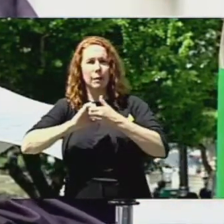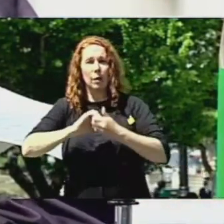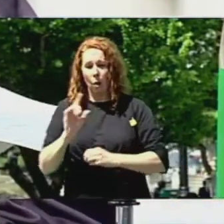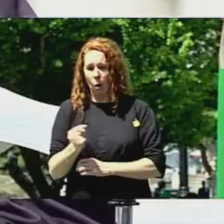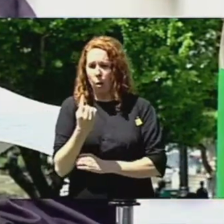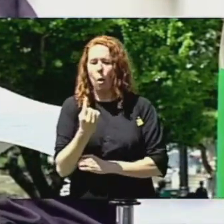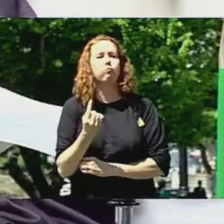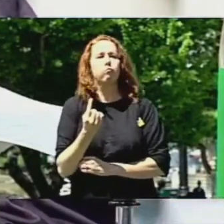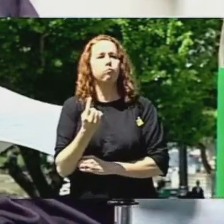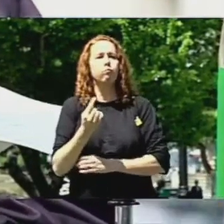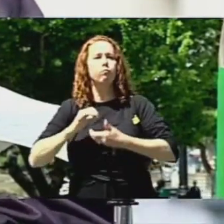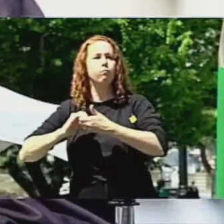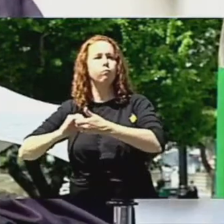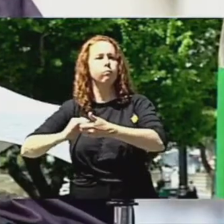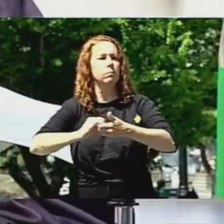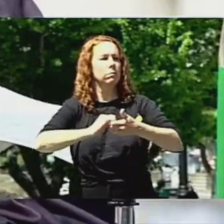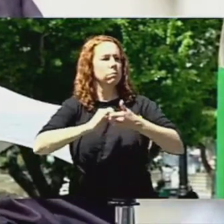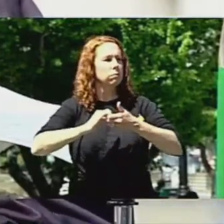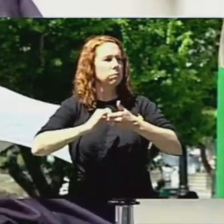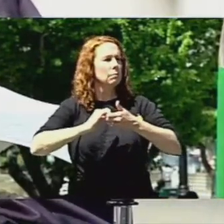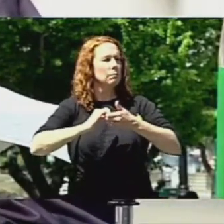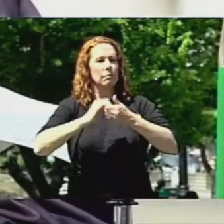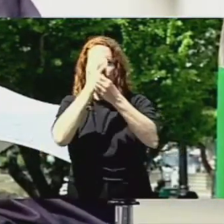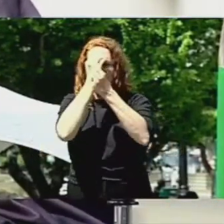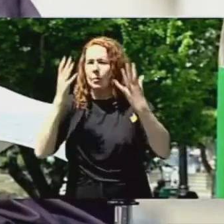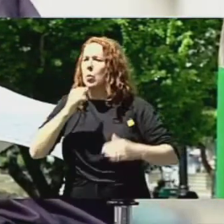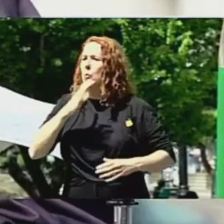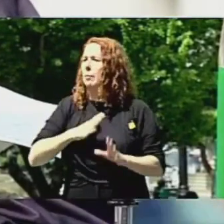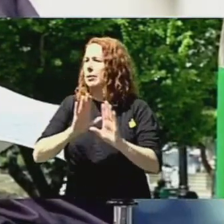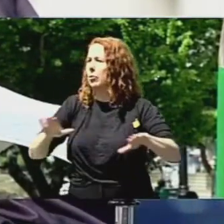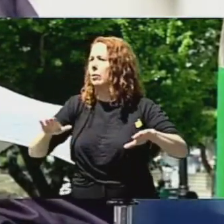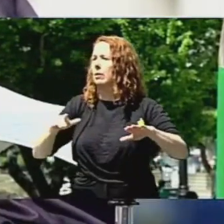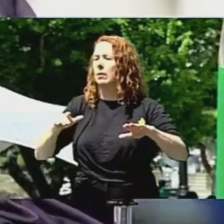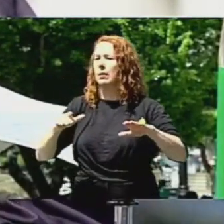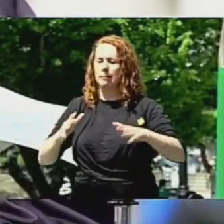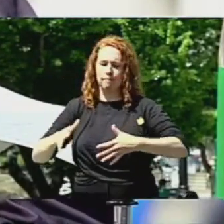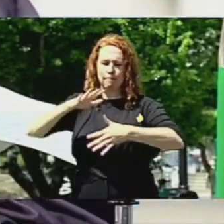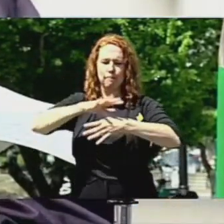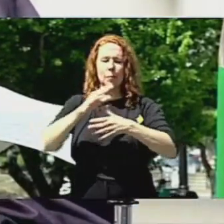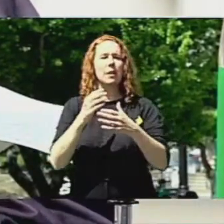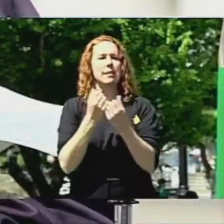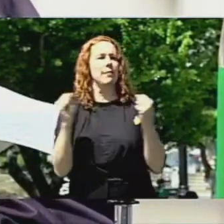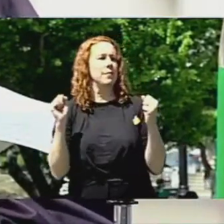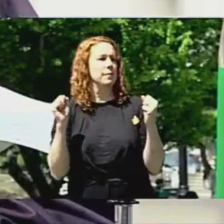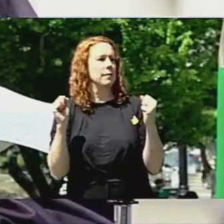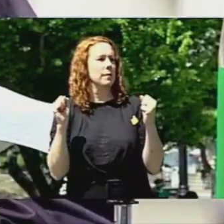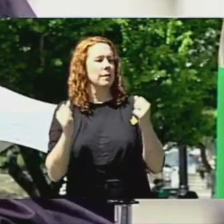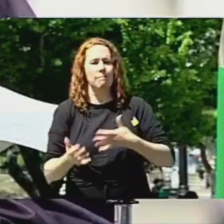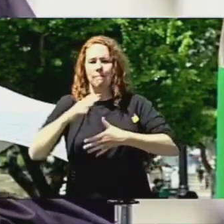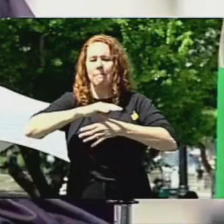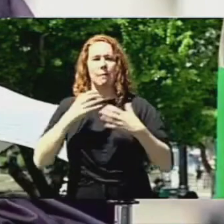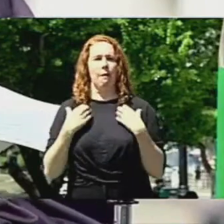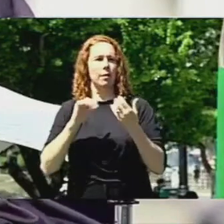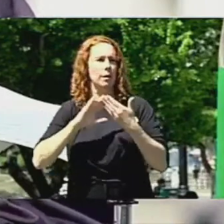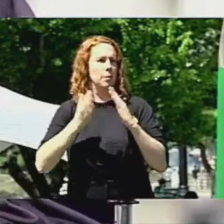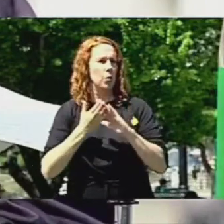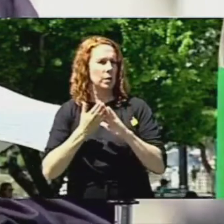alone. I'm here to tell you that our women and children deserve safety. They deserve healthy